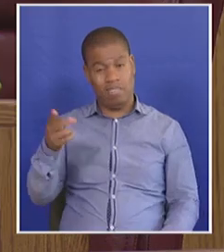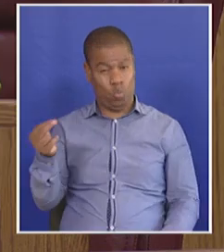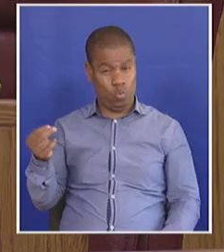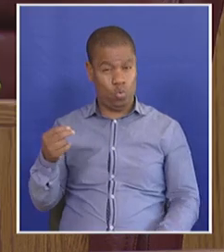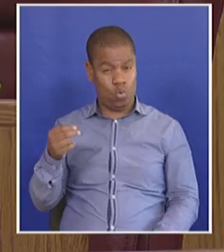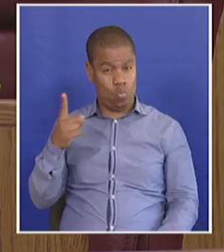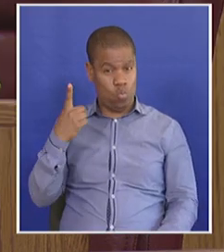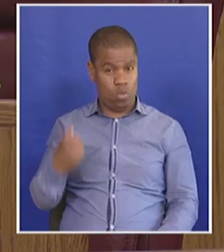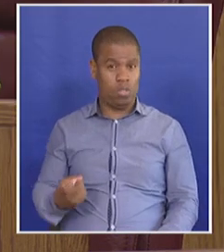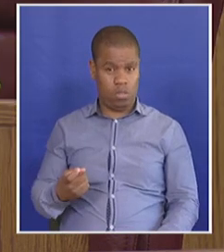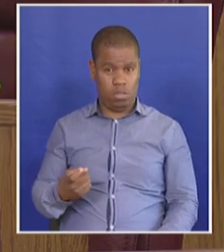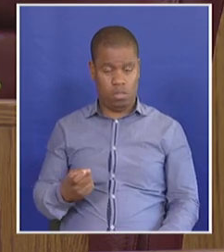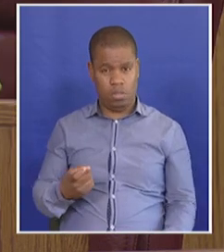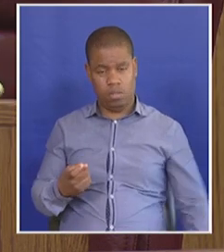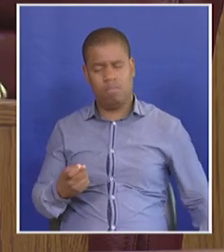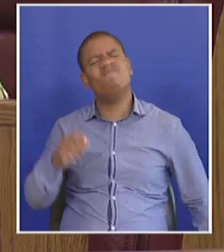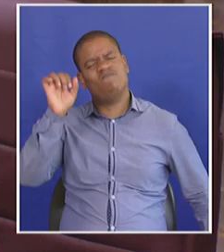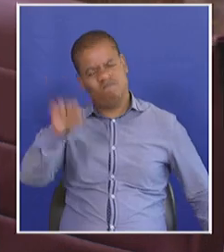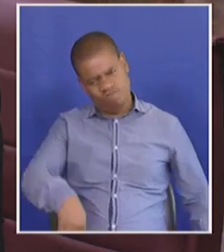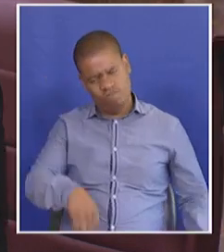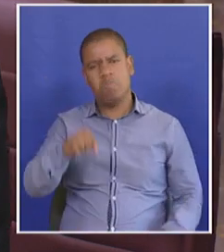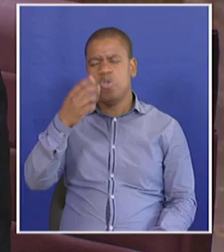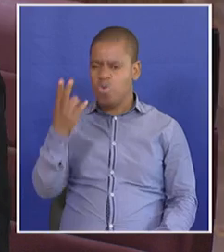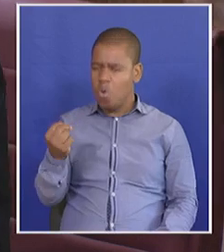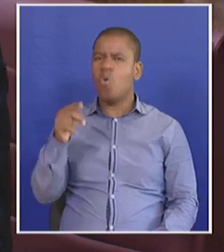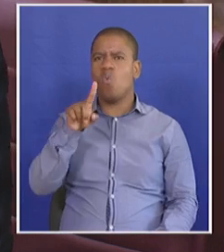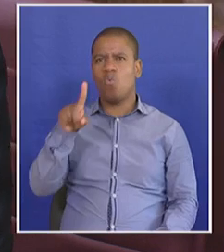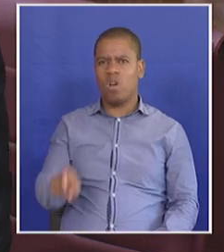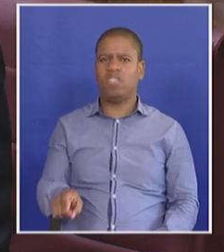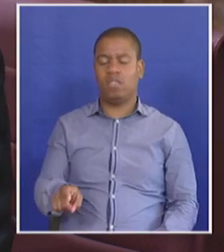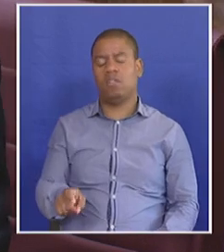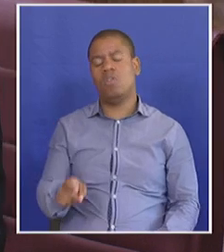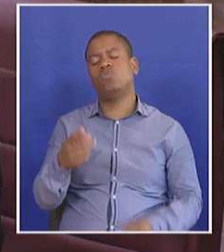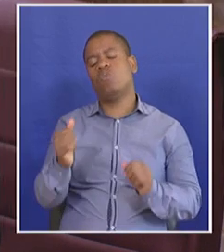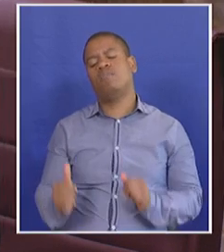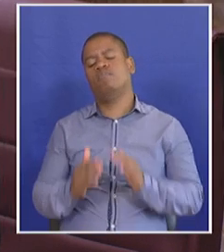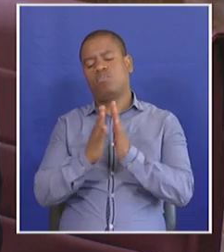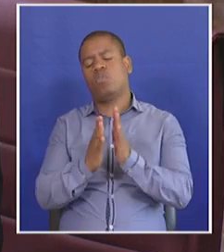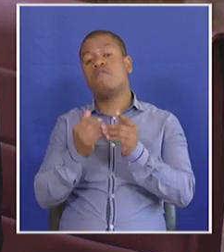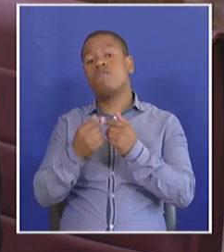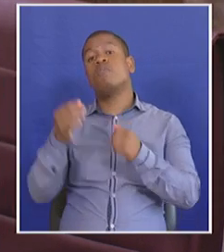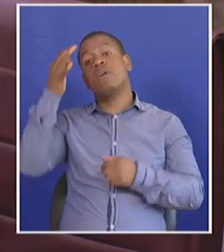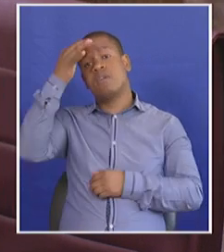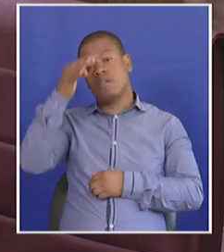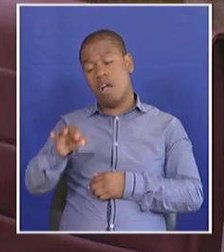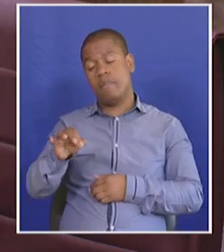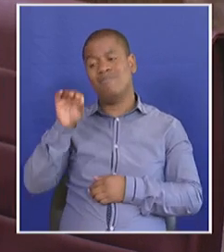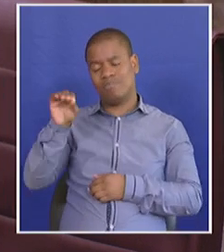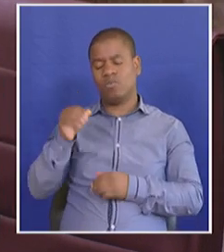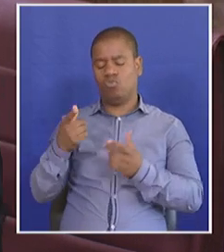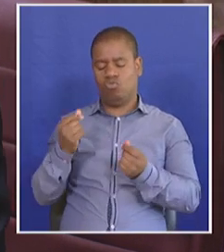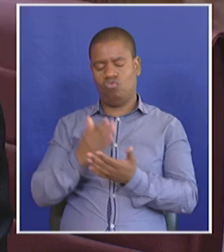Minister. Honorable Chetty, that really is a new question. I mean, the whole approach from government is the Child Justice